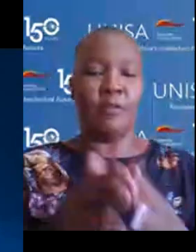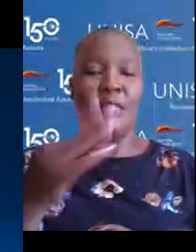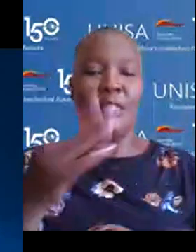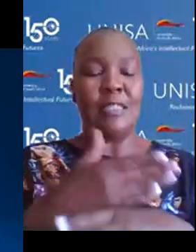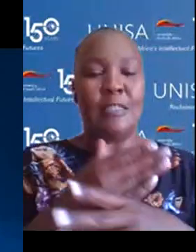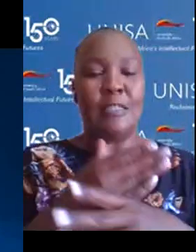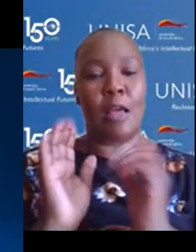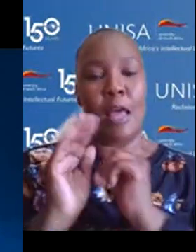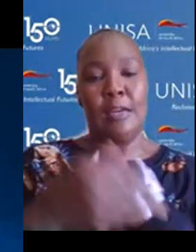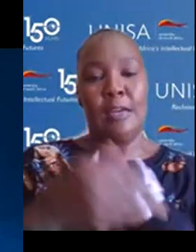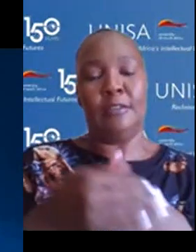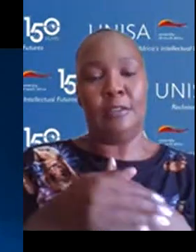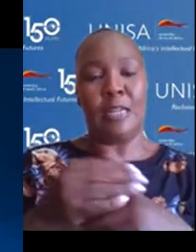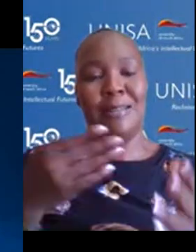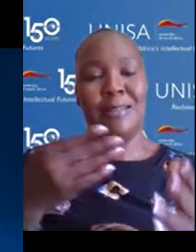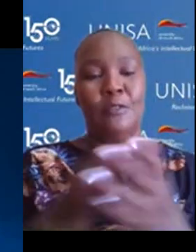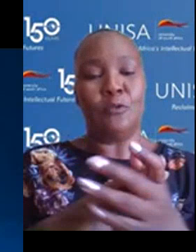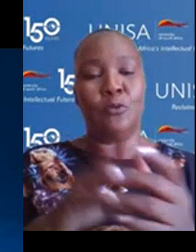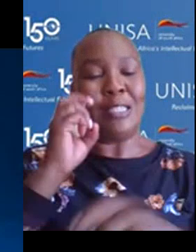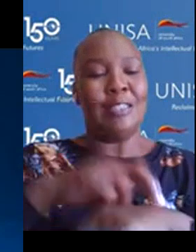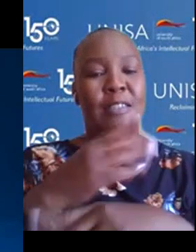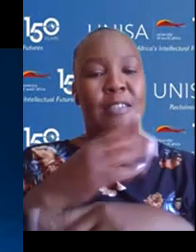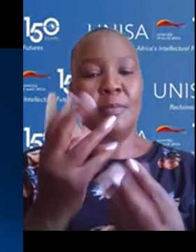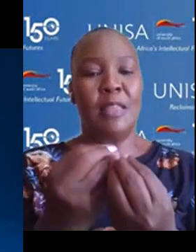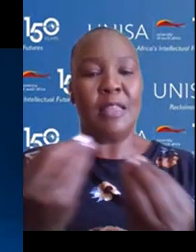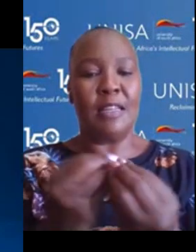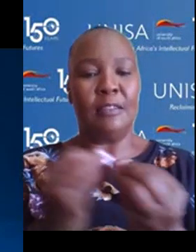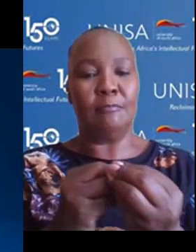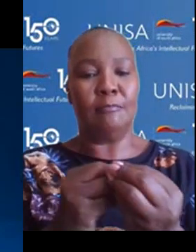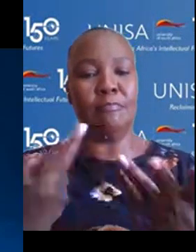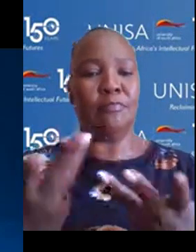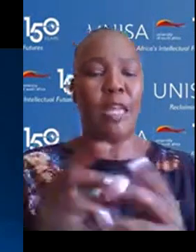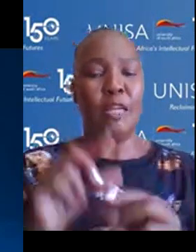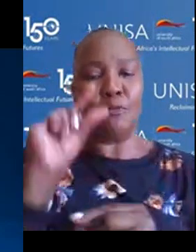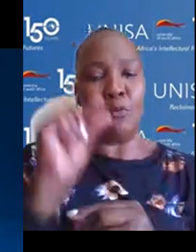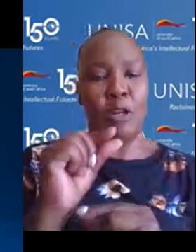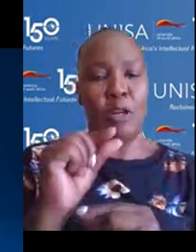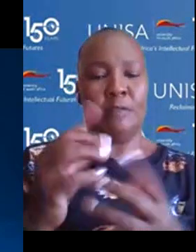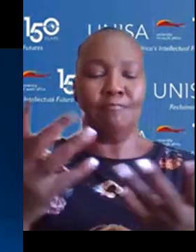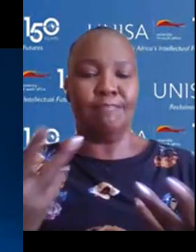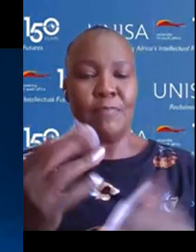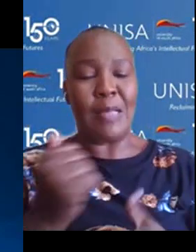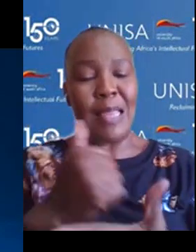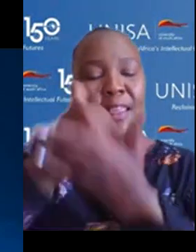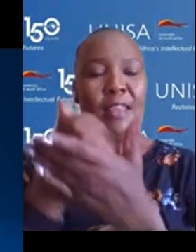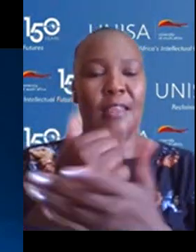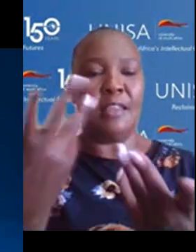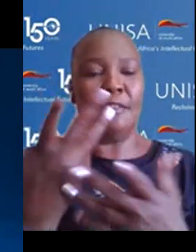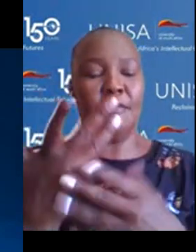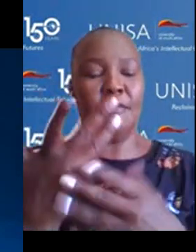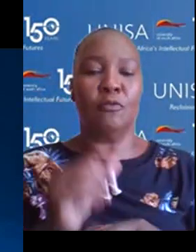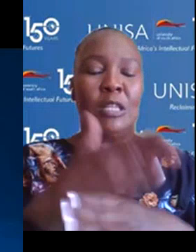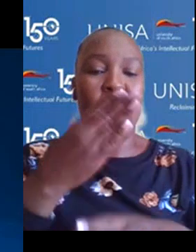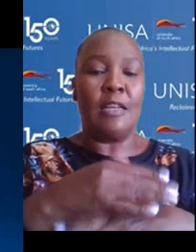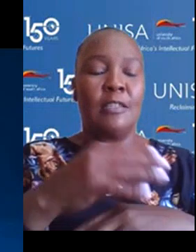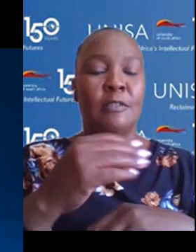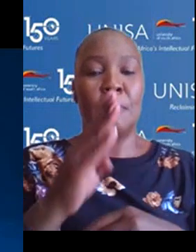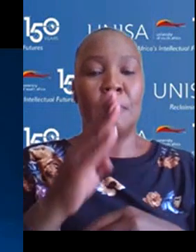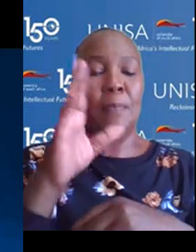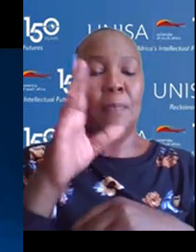view until you need it for something. You can make the icons in the taskbar smaller. This really helps if you've loaded your taskbar with shortcuts